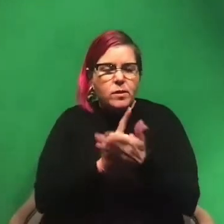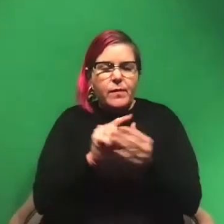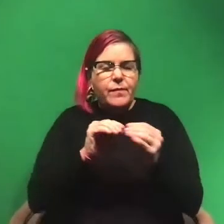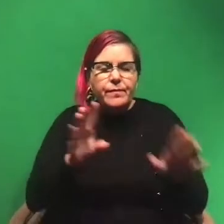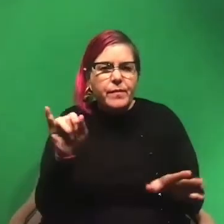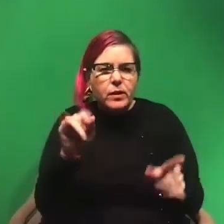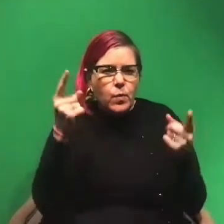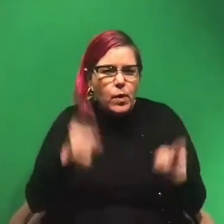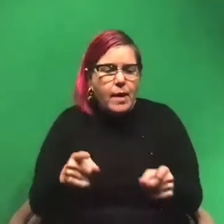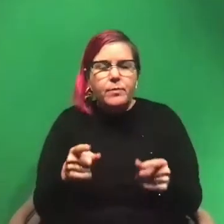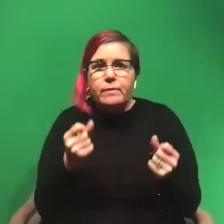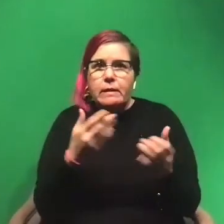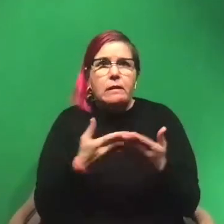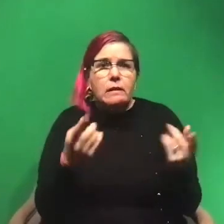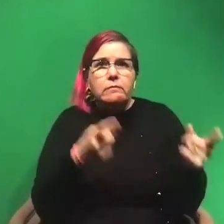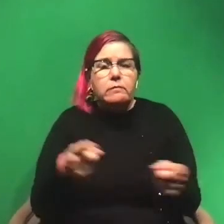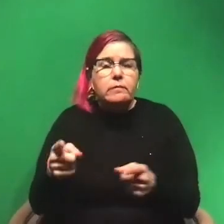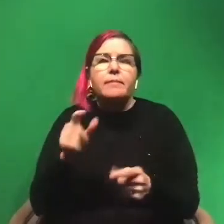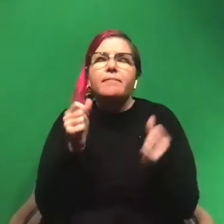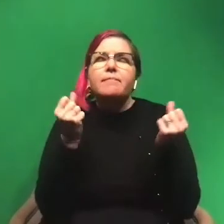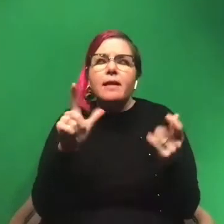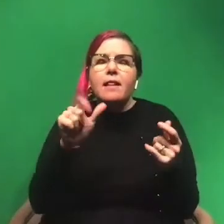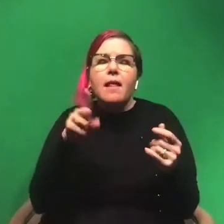that goes on, and there's a lot of lab studying